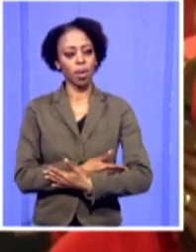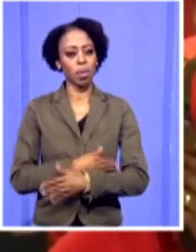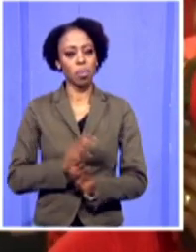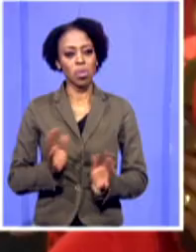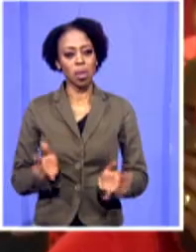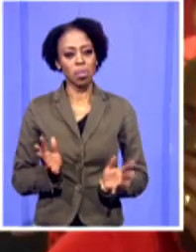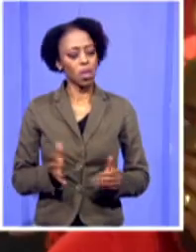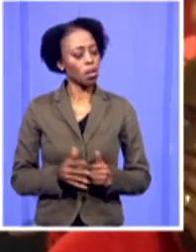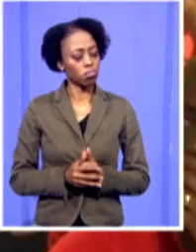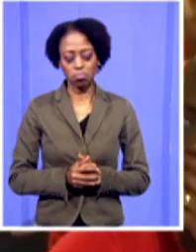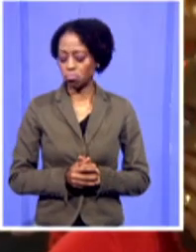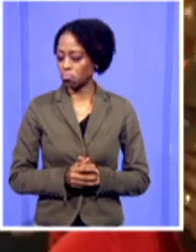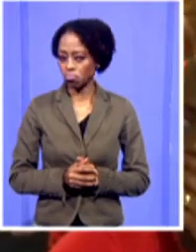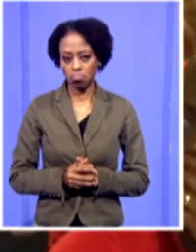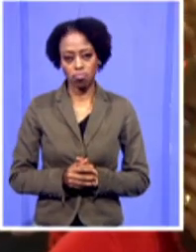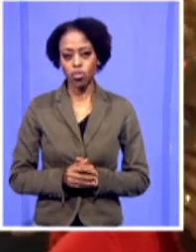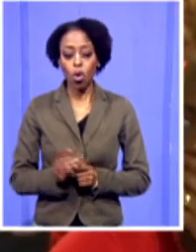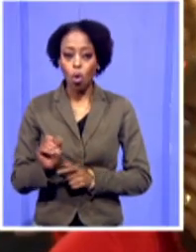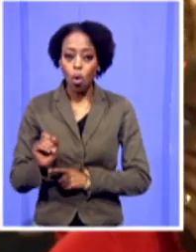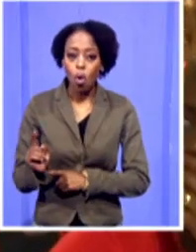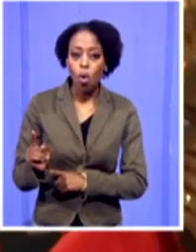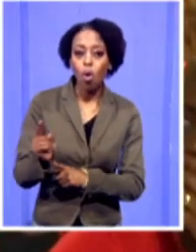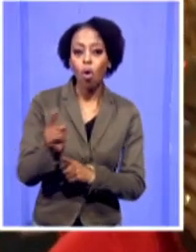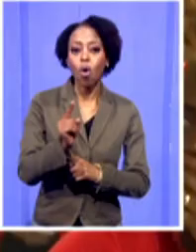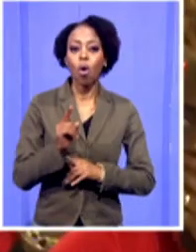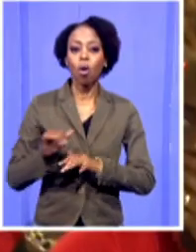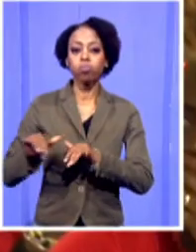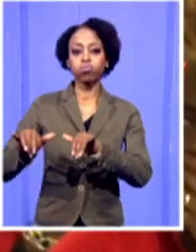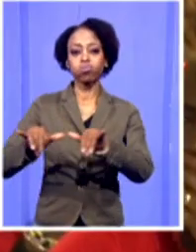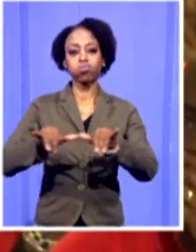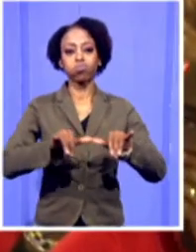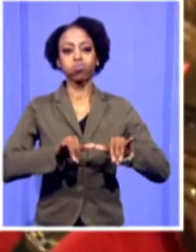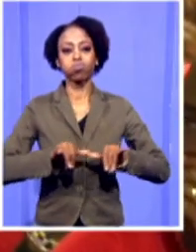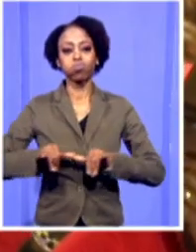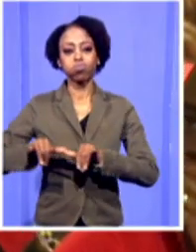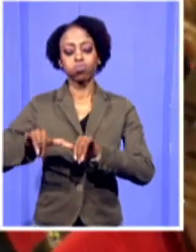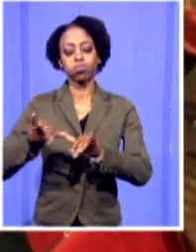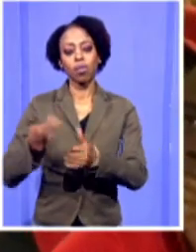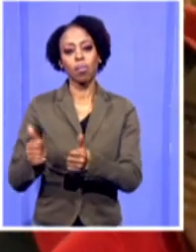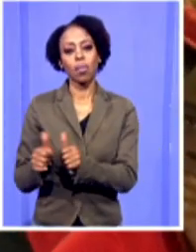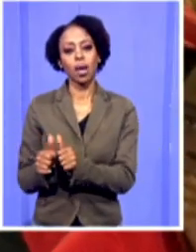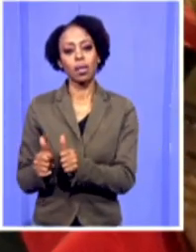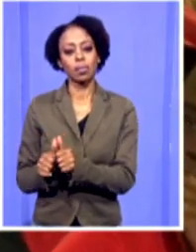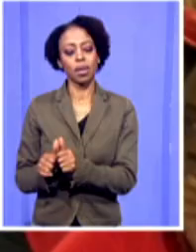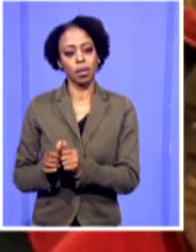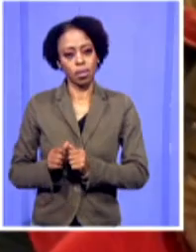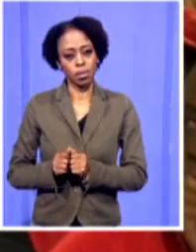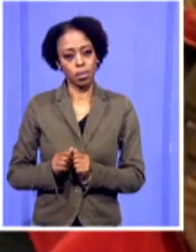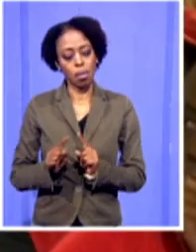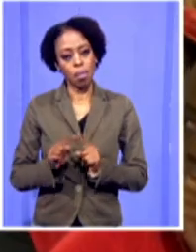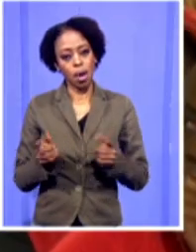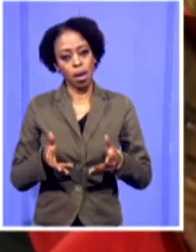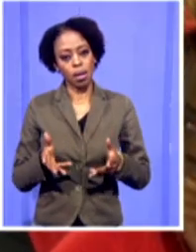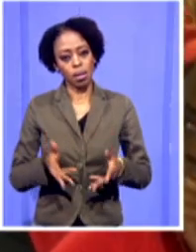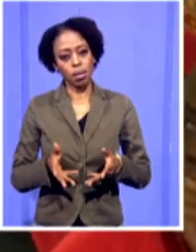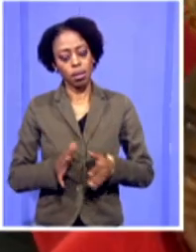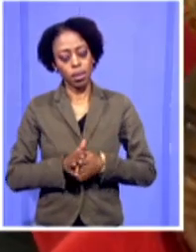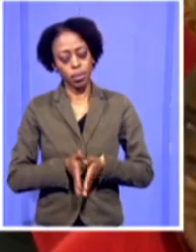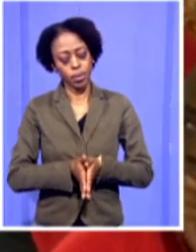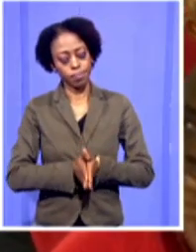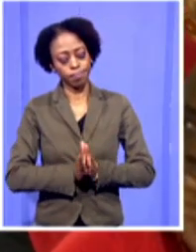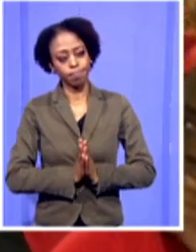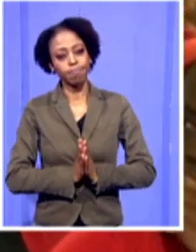are not, we are all equal partners in the alliance. But here, dear comrades, we appeal that